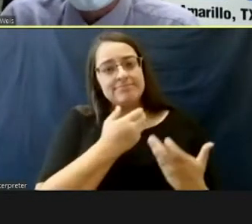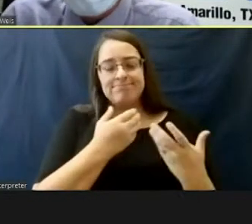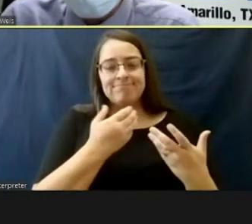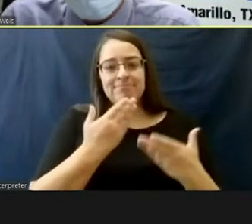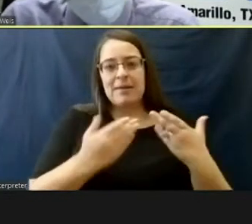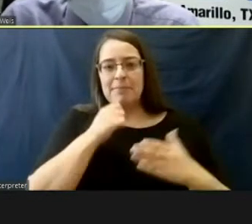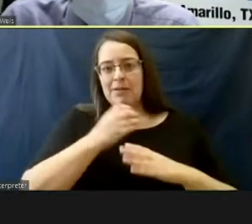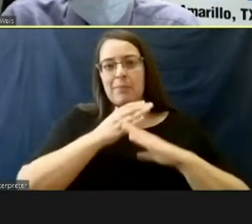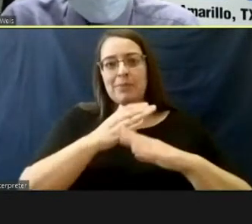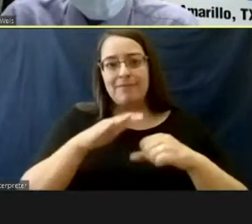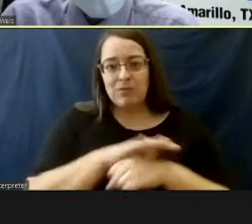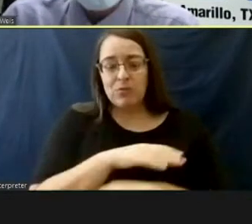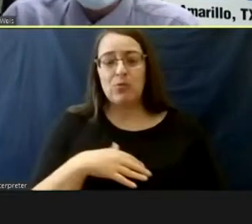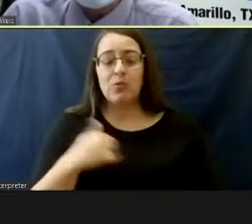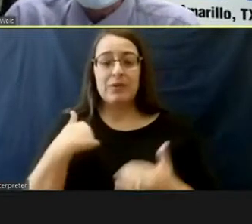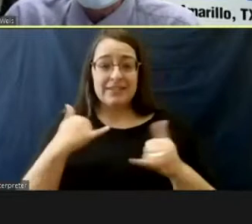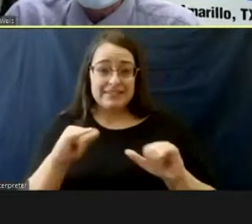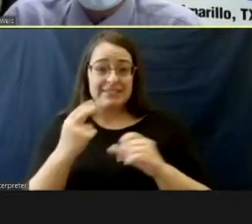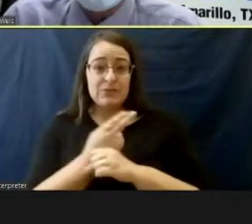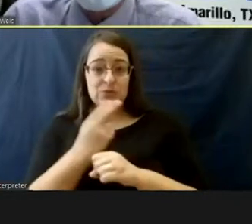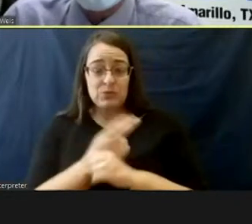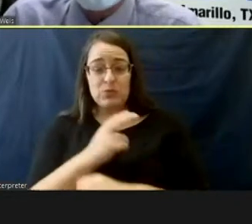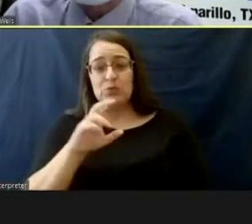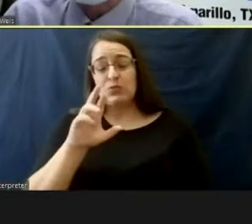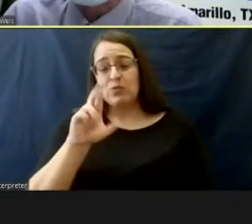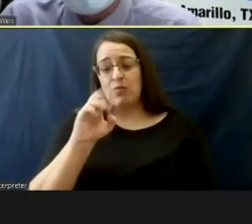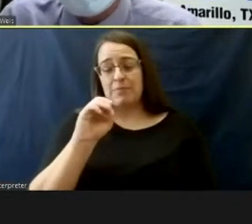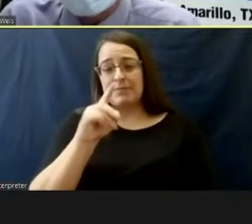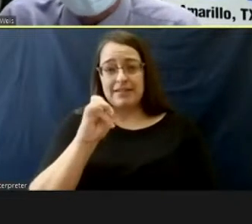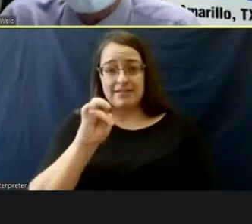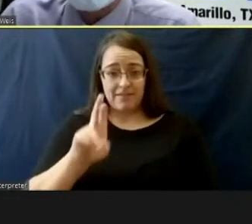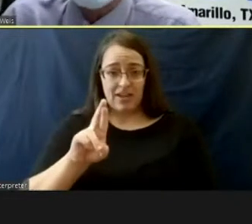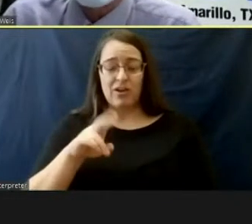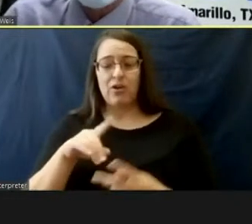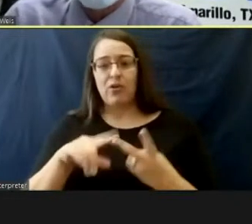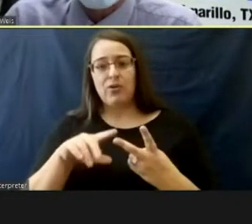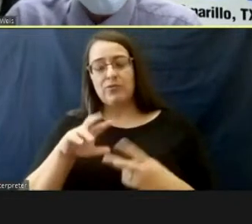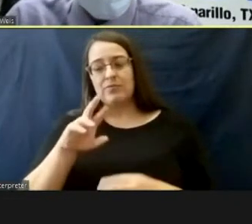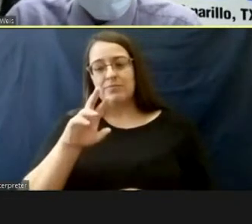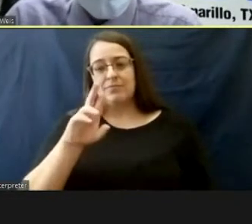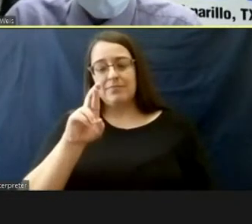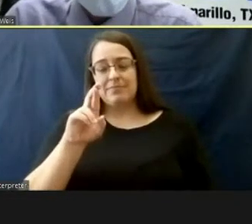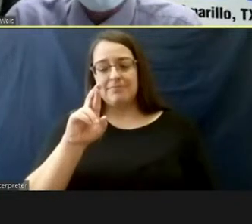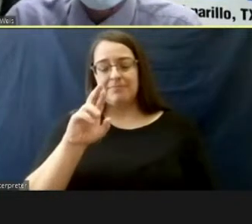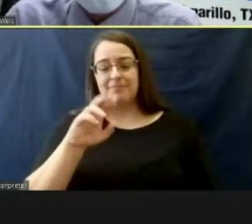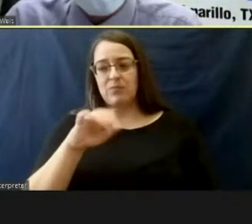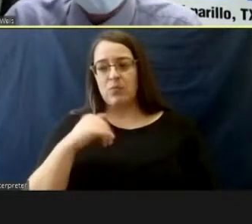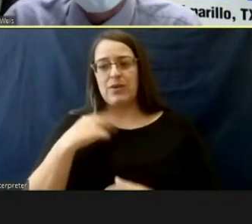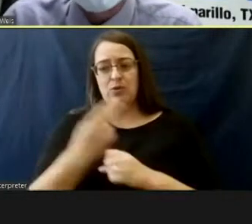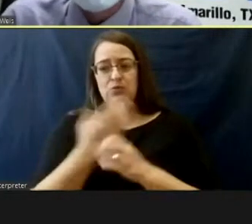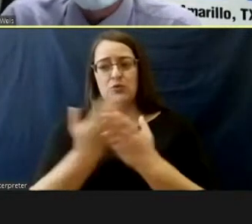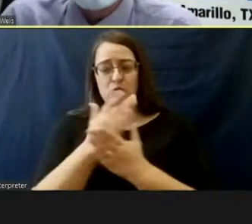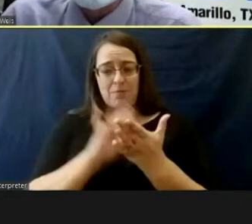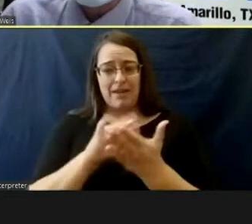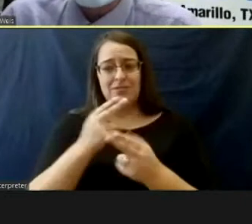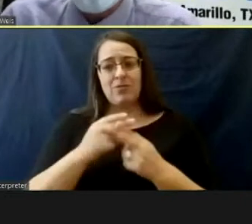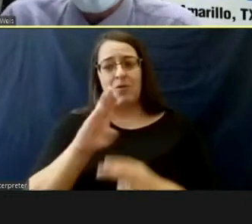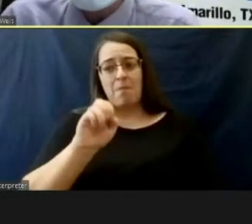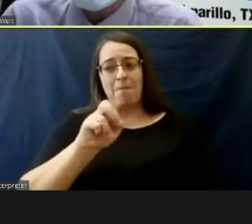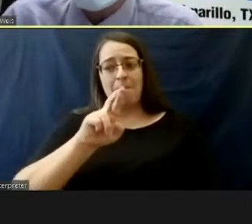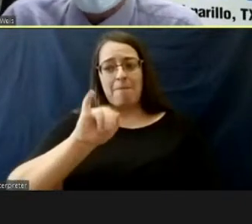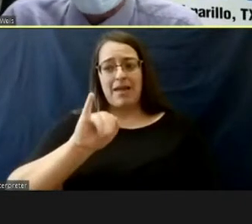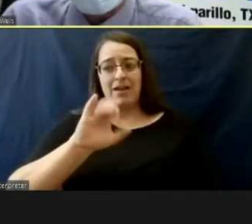dexamethasone, remdesivir, okay, but there's a new medicine that we're using, I think you're using next door, called baricitinib. Okay,